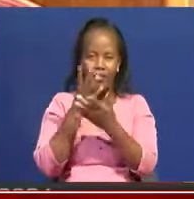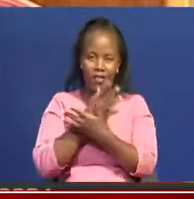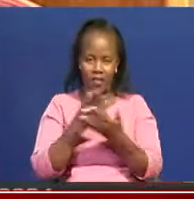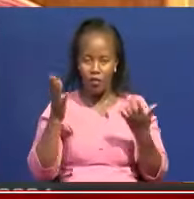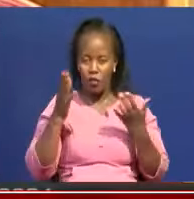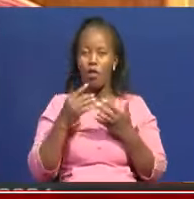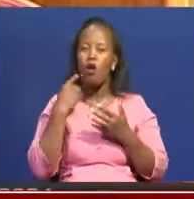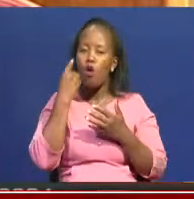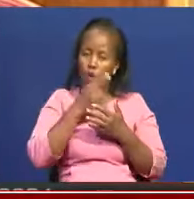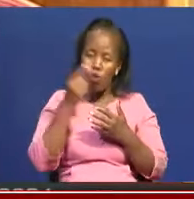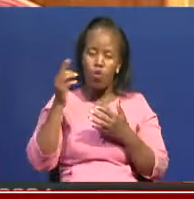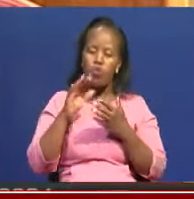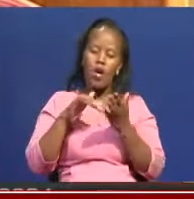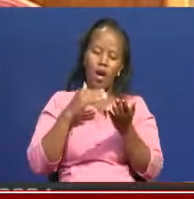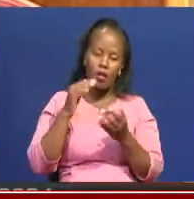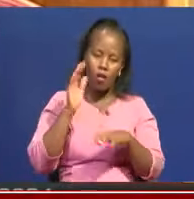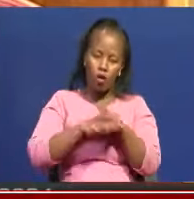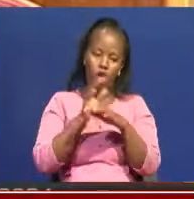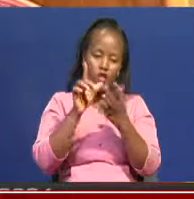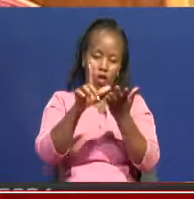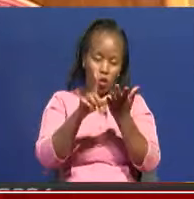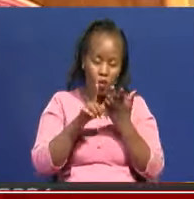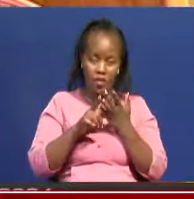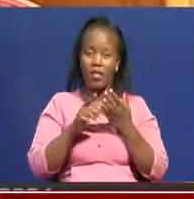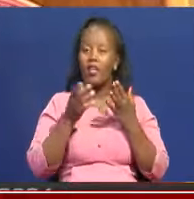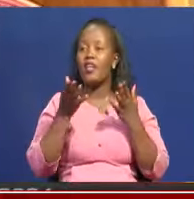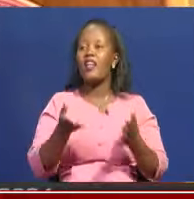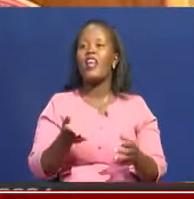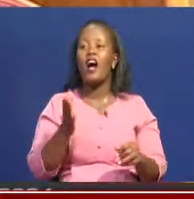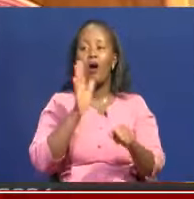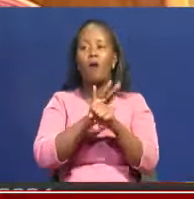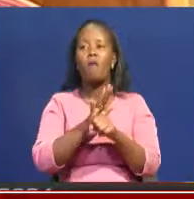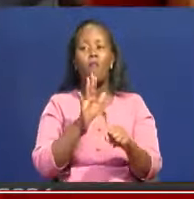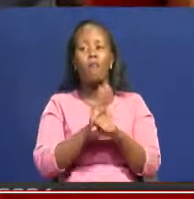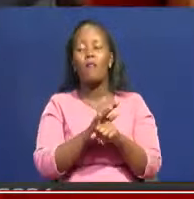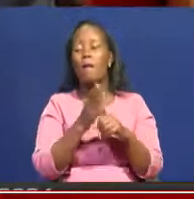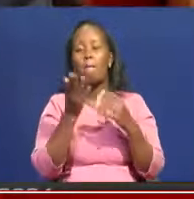took loans, and right now some of them are just